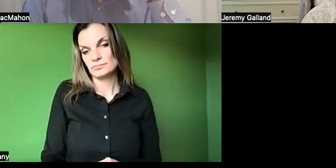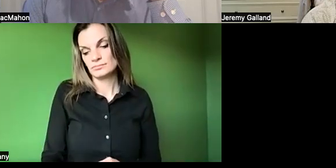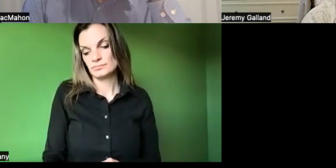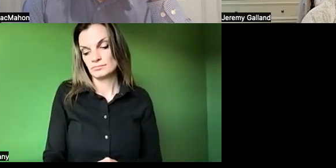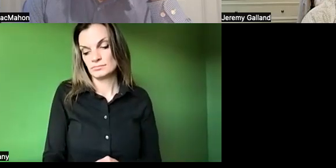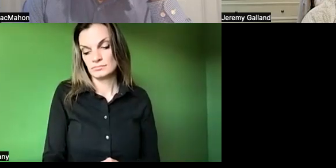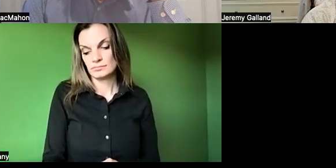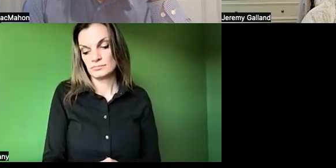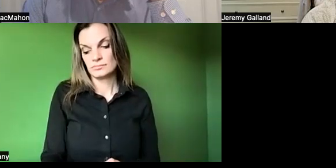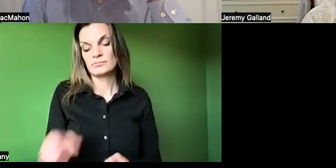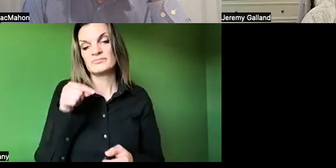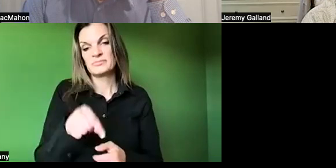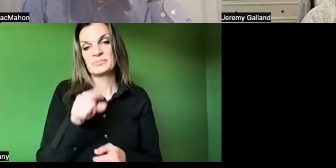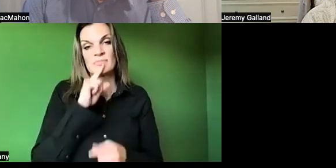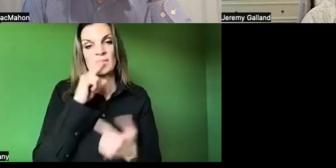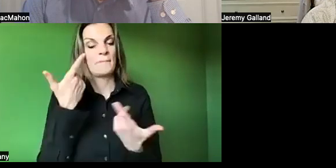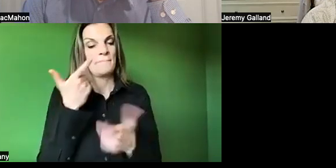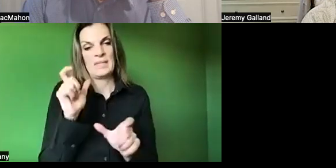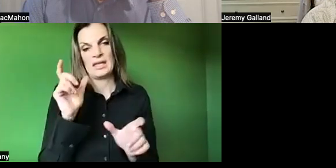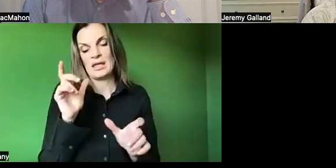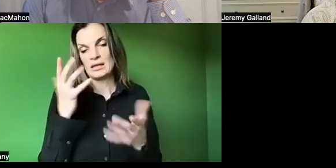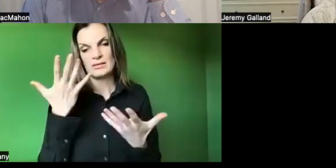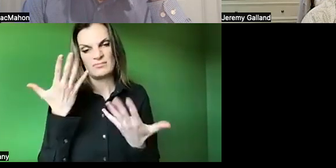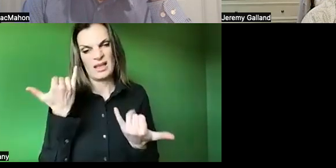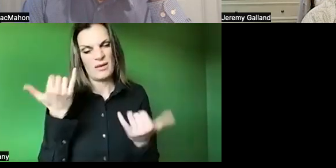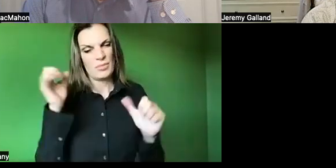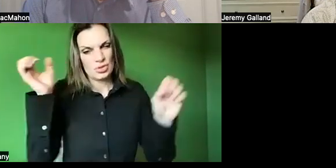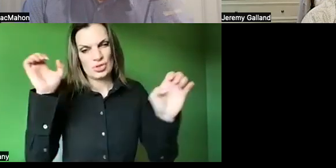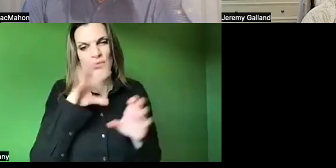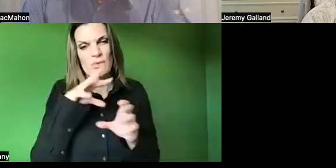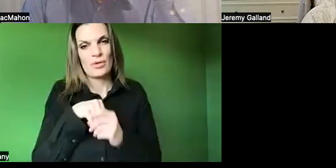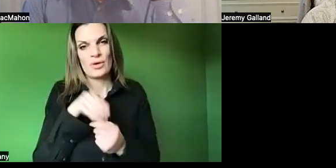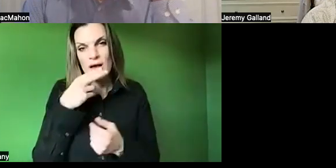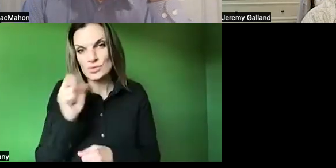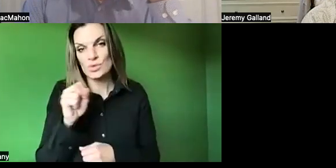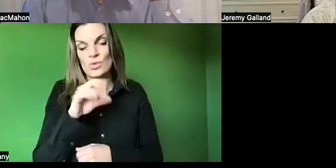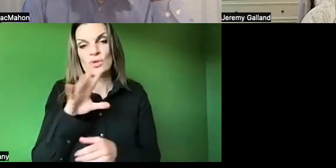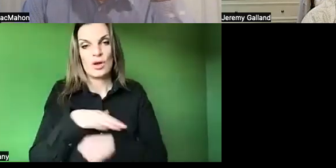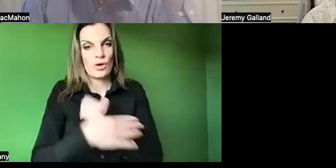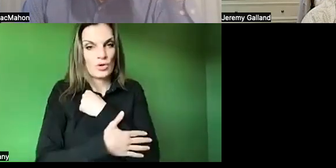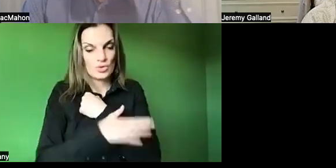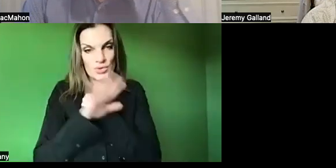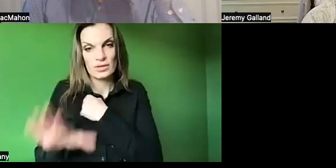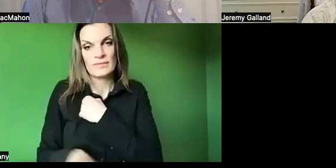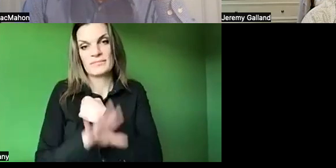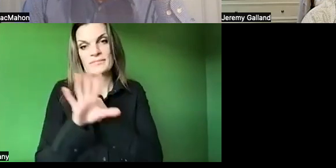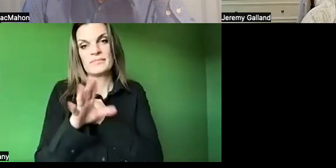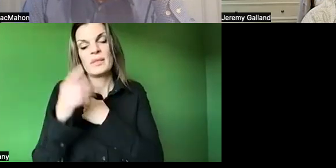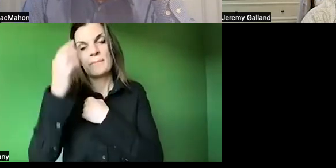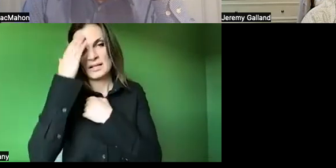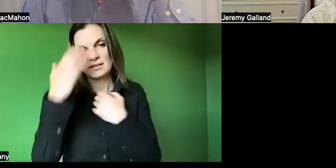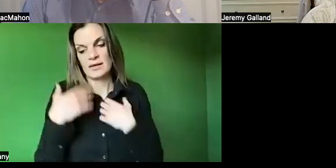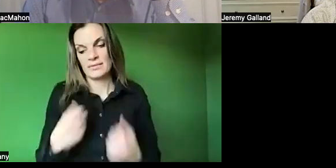There's such a crisis in our high schools in our country right now when it comes to mental